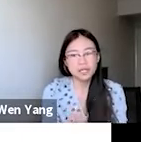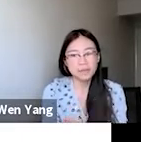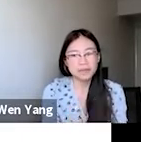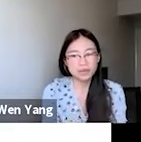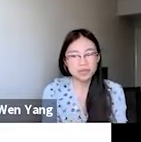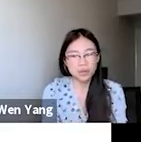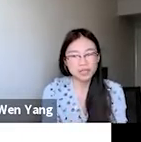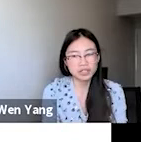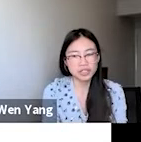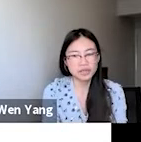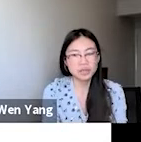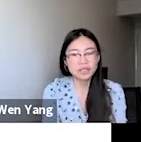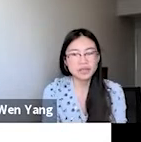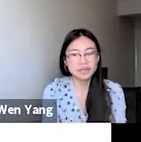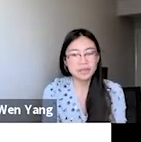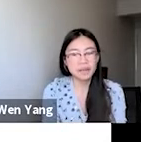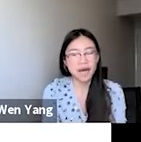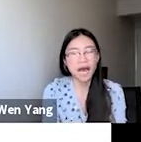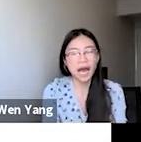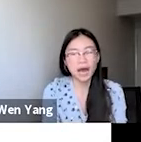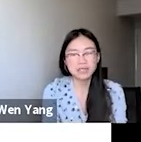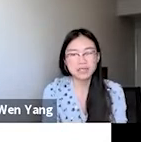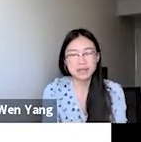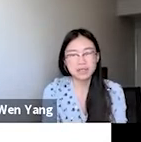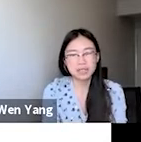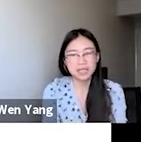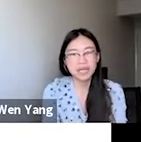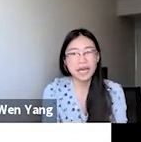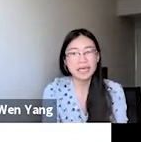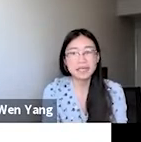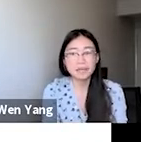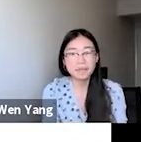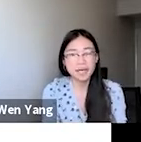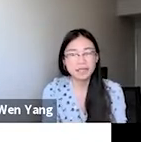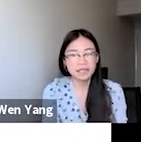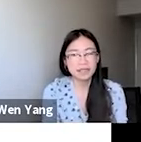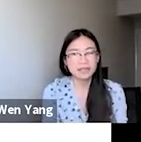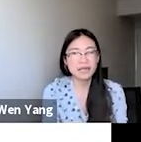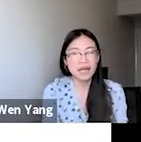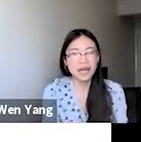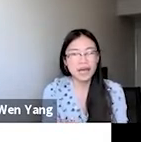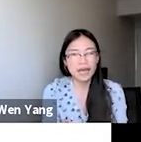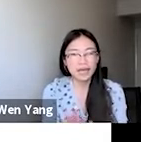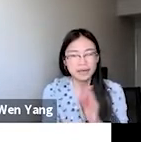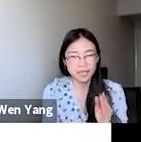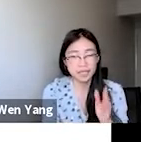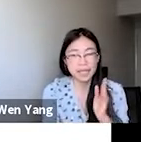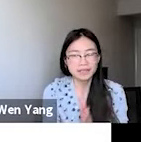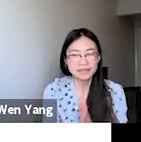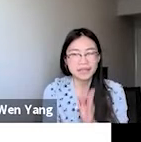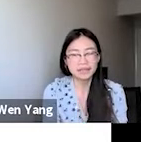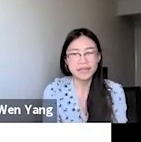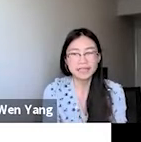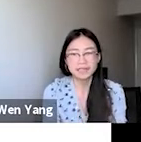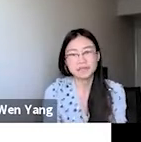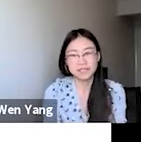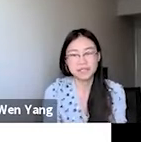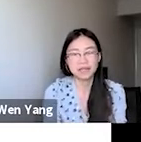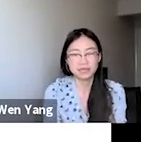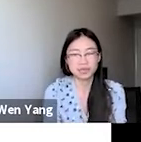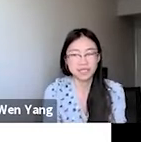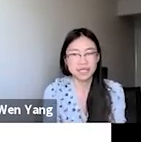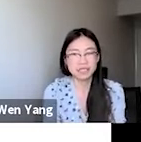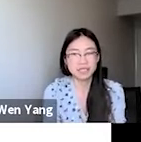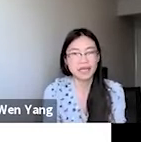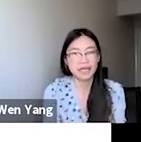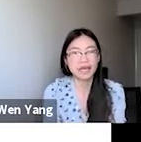you to think about those questions and really think about how STEM learning can embed in in daily activities